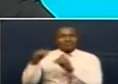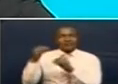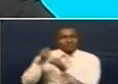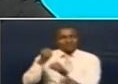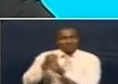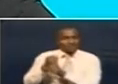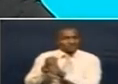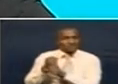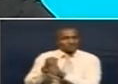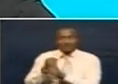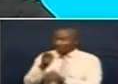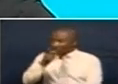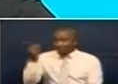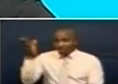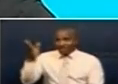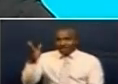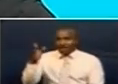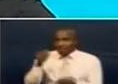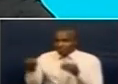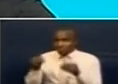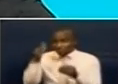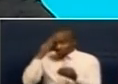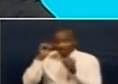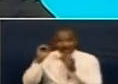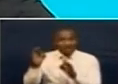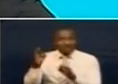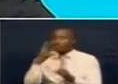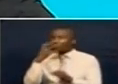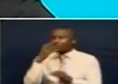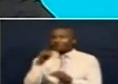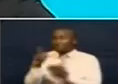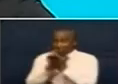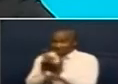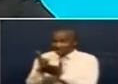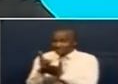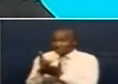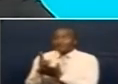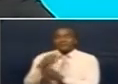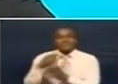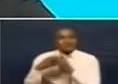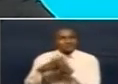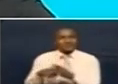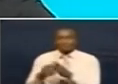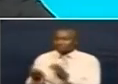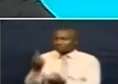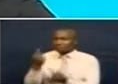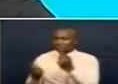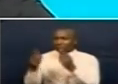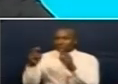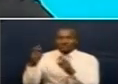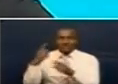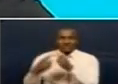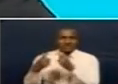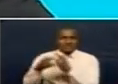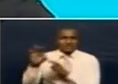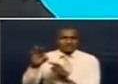Busia knows that if ODM were an honest party, mm-hmm. I started raising these issues, remember, 3 years ago when I